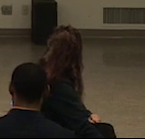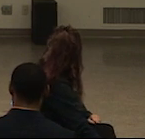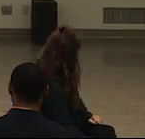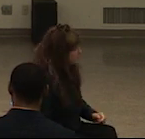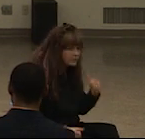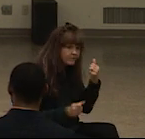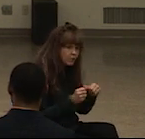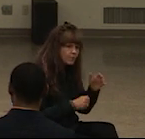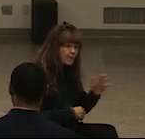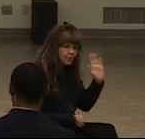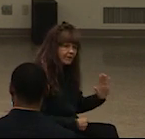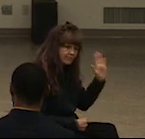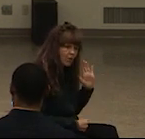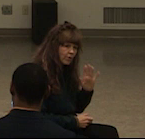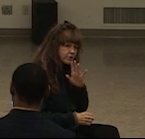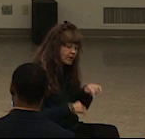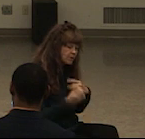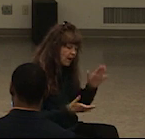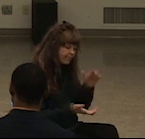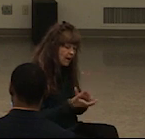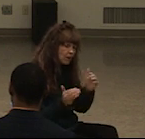Perfectionism, an idea of objectivity.